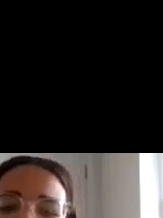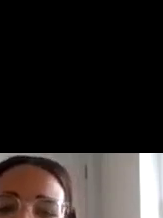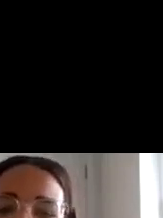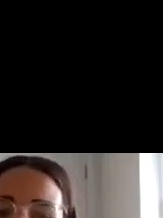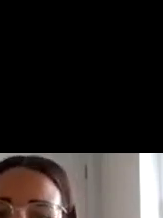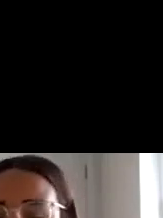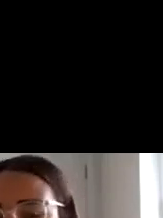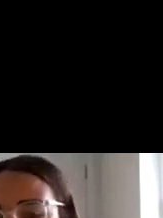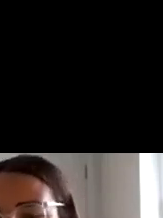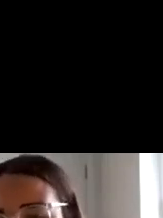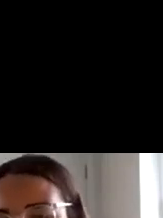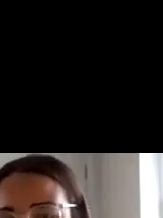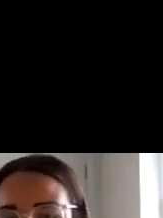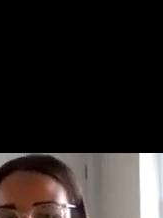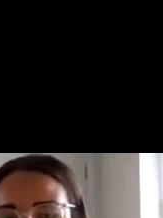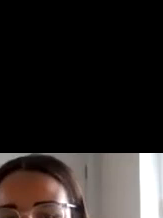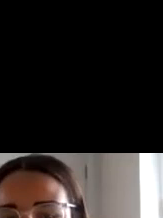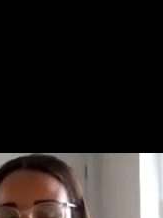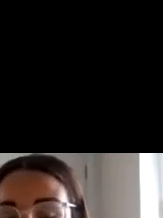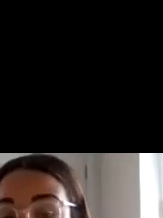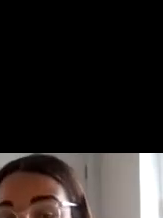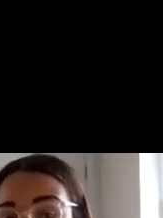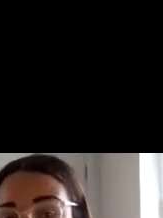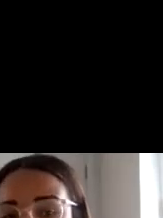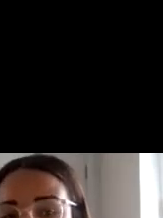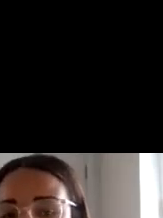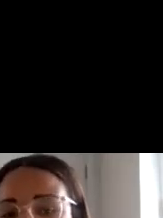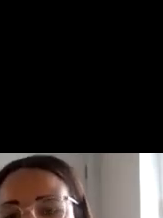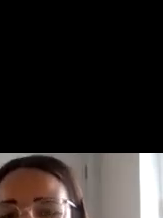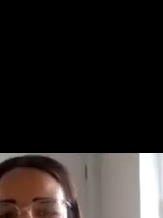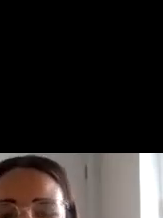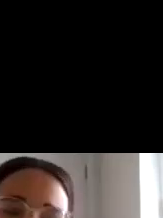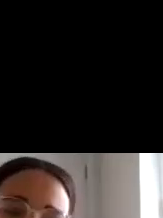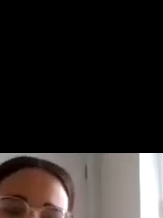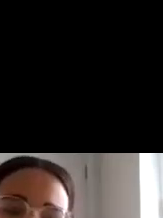play. I've been a registered Makaton tutor since 2021.